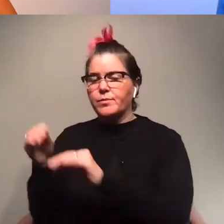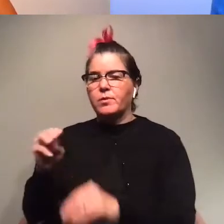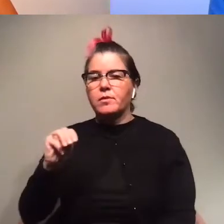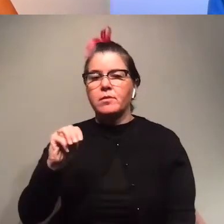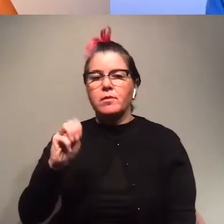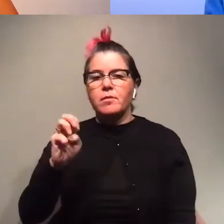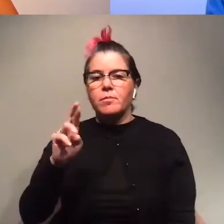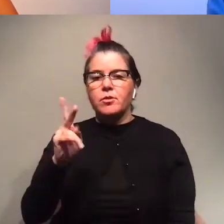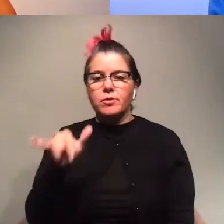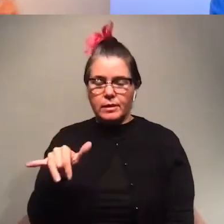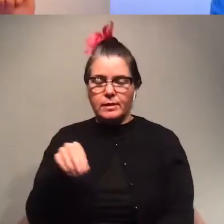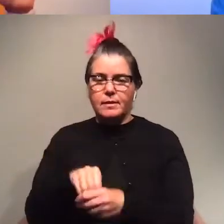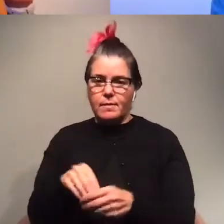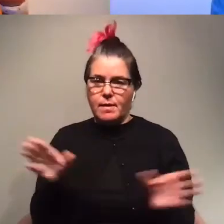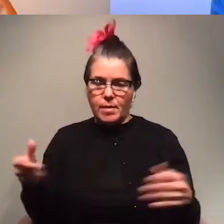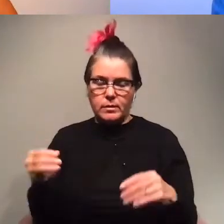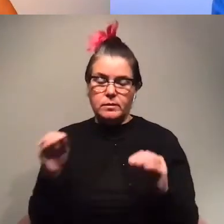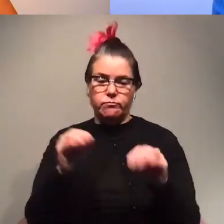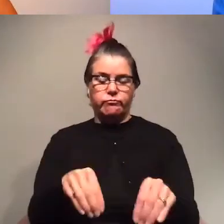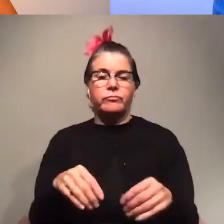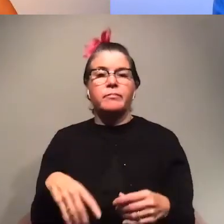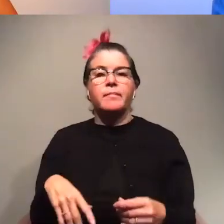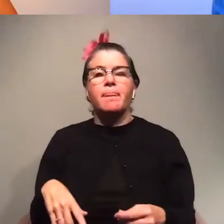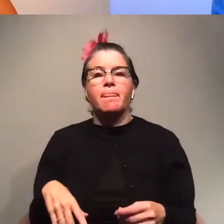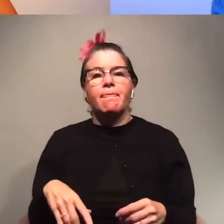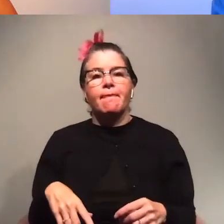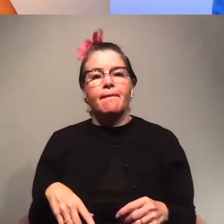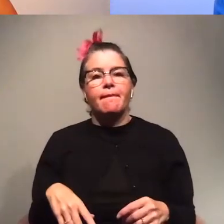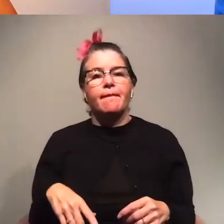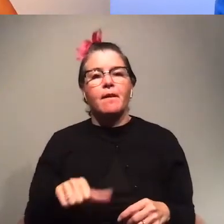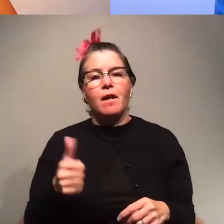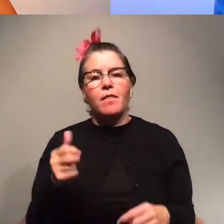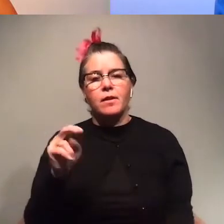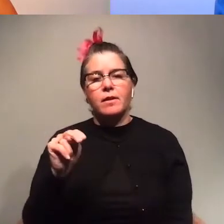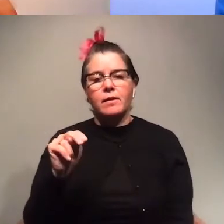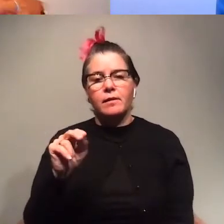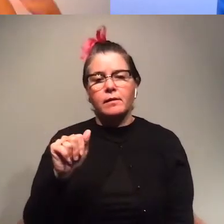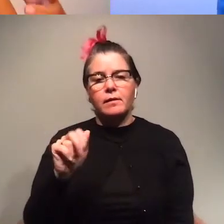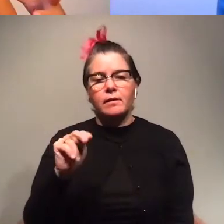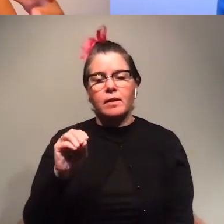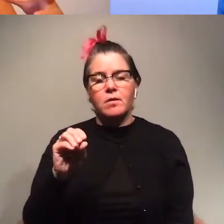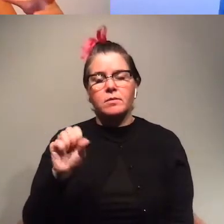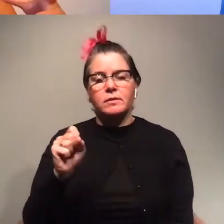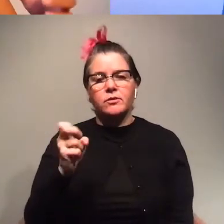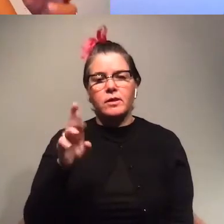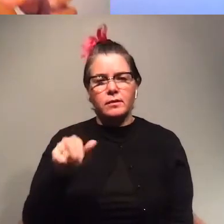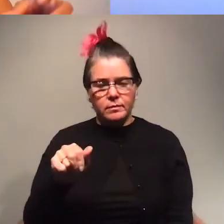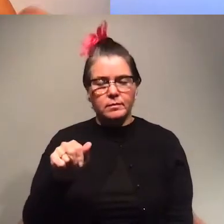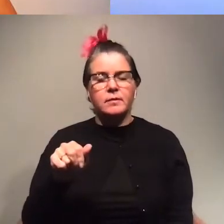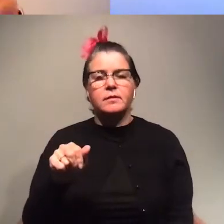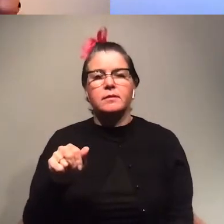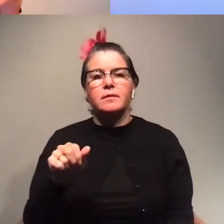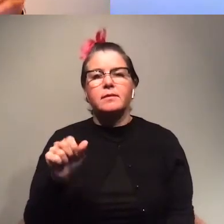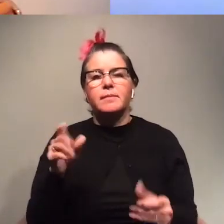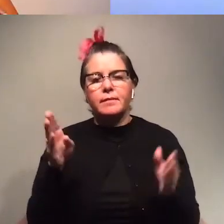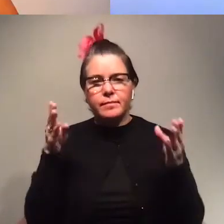mercury in the boxes. I know that they've done what's called nanoceria. A lot of the projects were geared towards